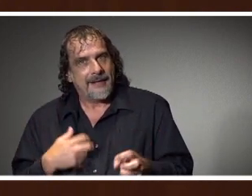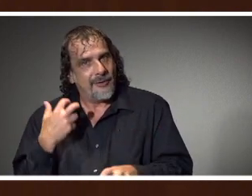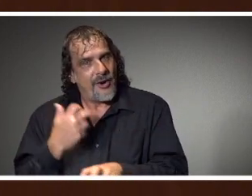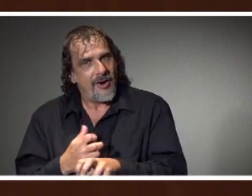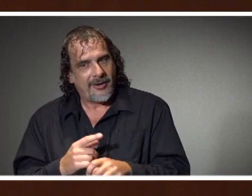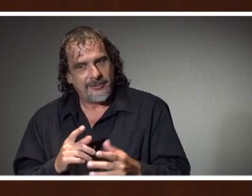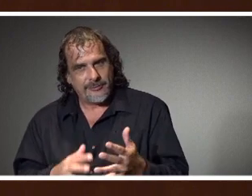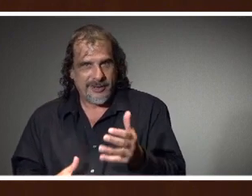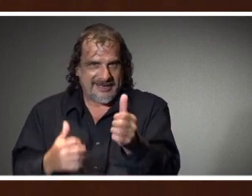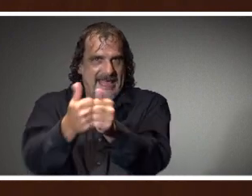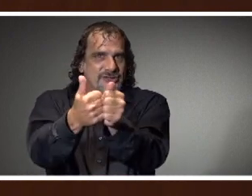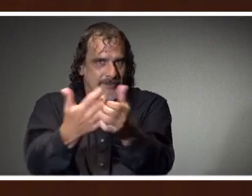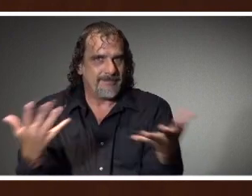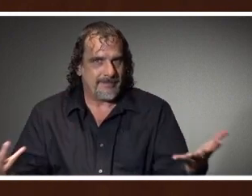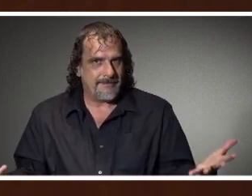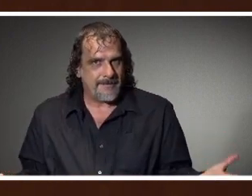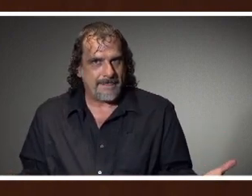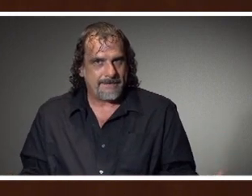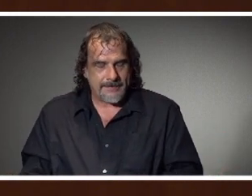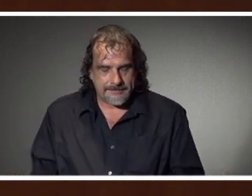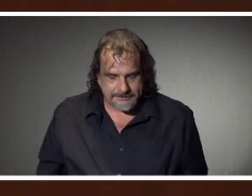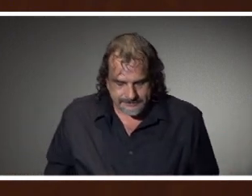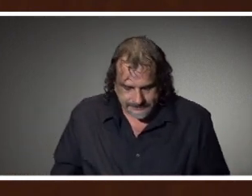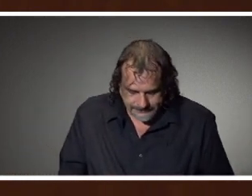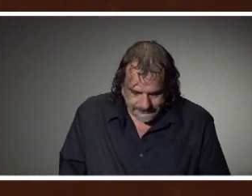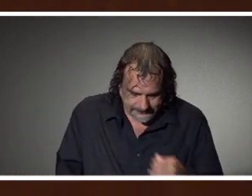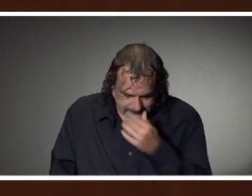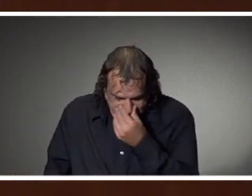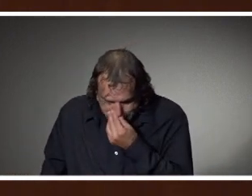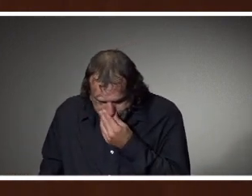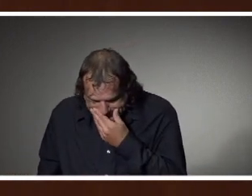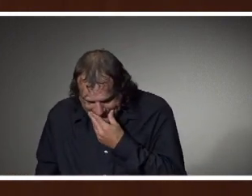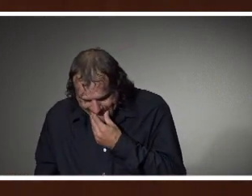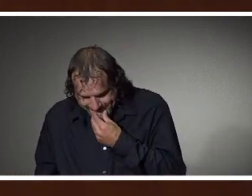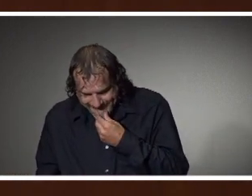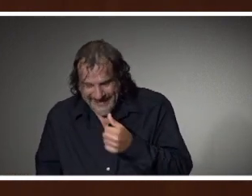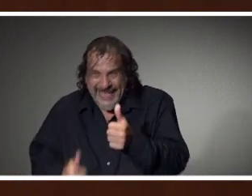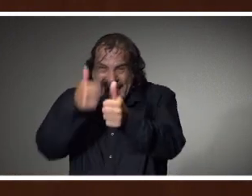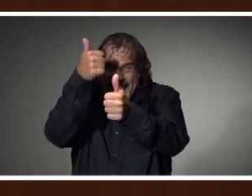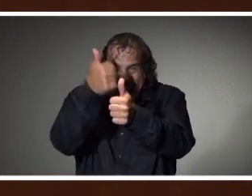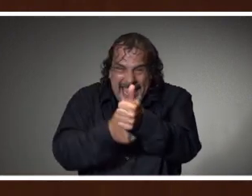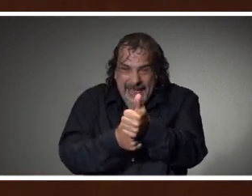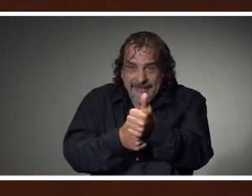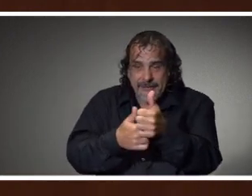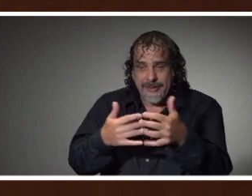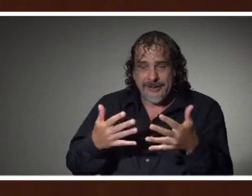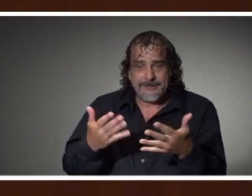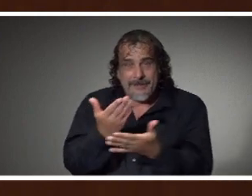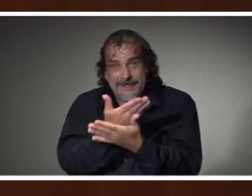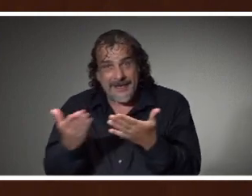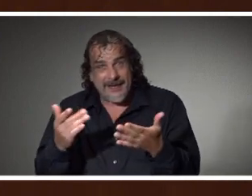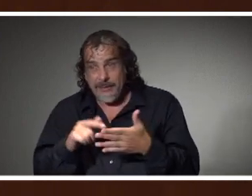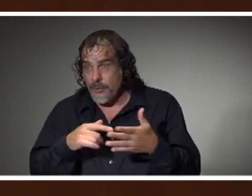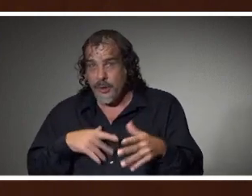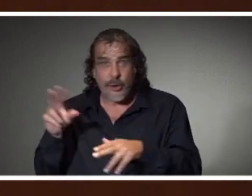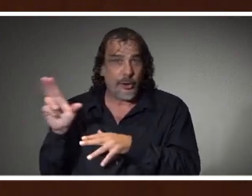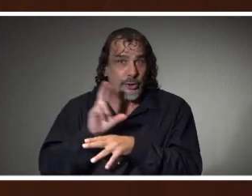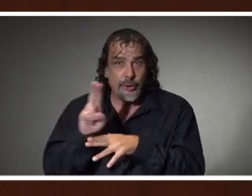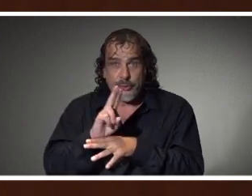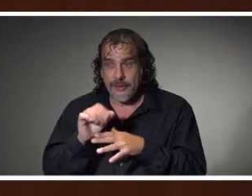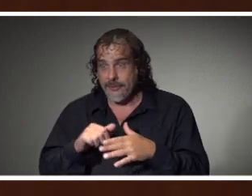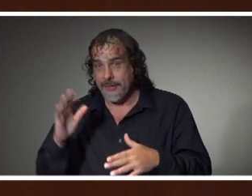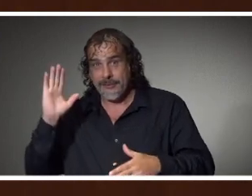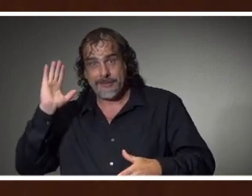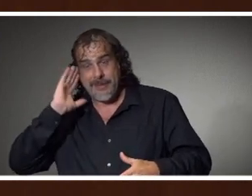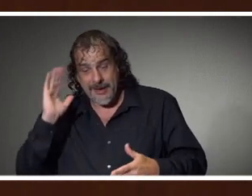it. And then on the testing piece, testing is every resource is exhaustible, whether it's a hospital bed, whether